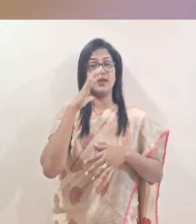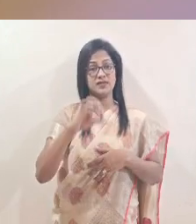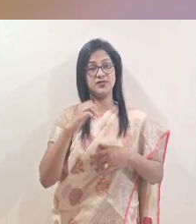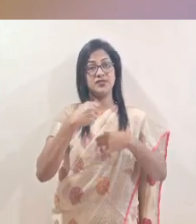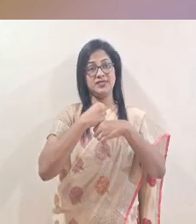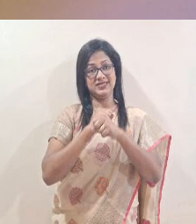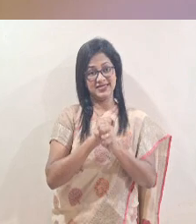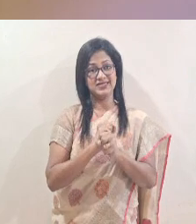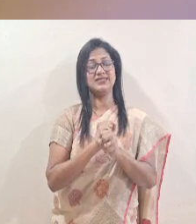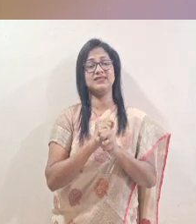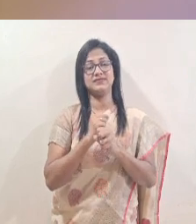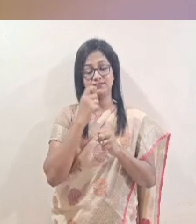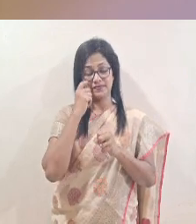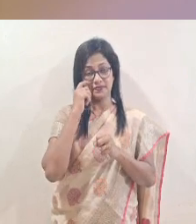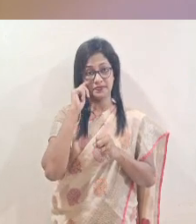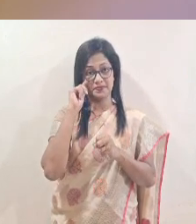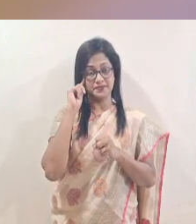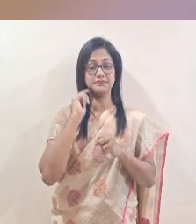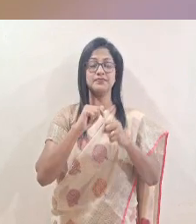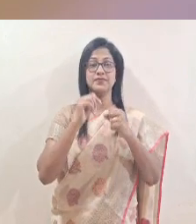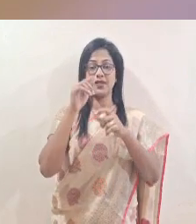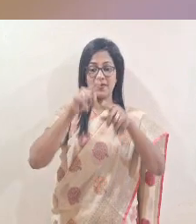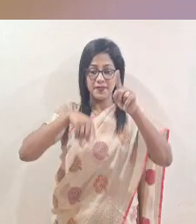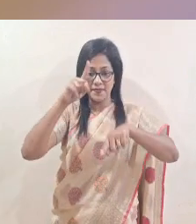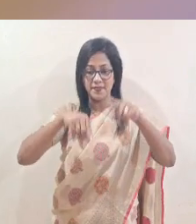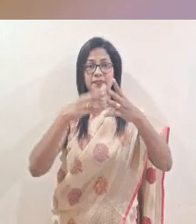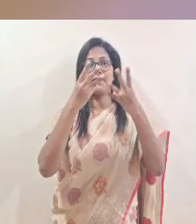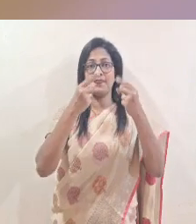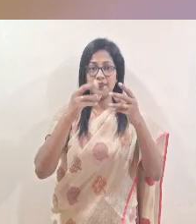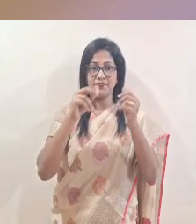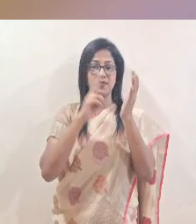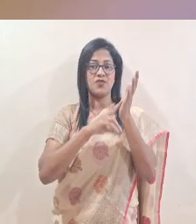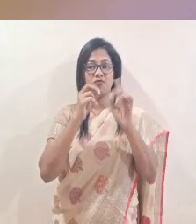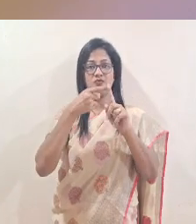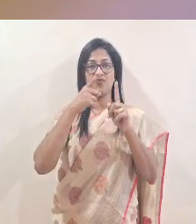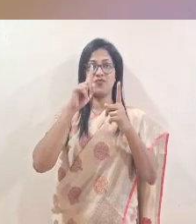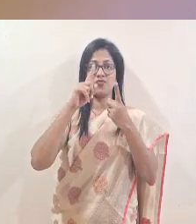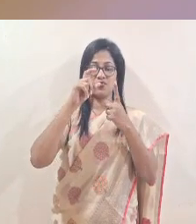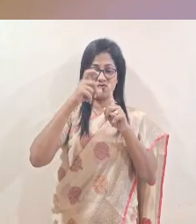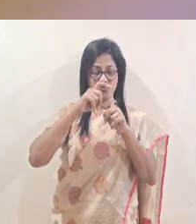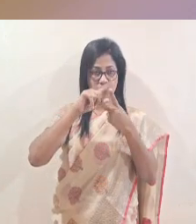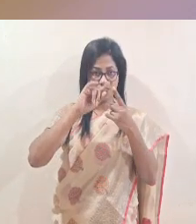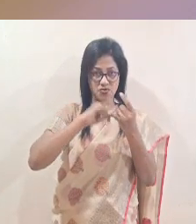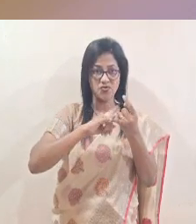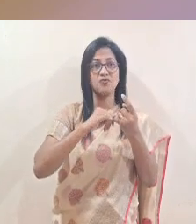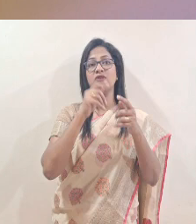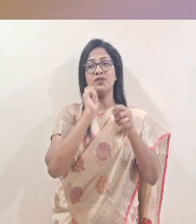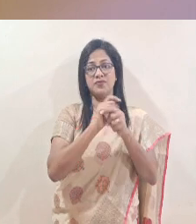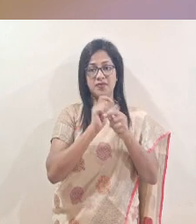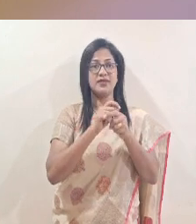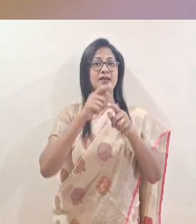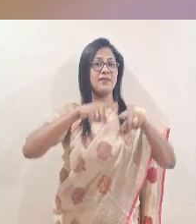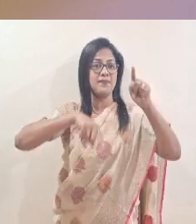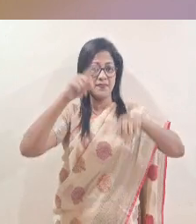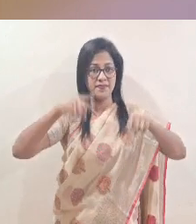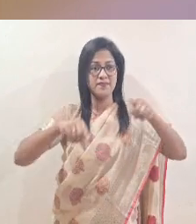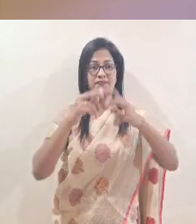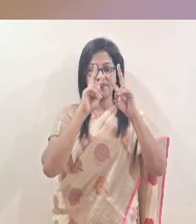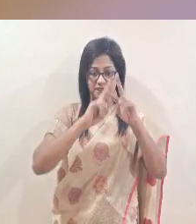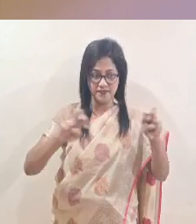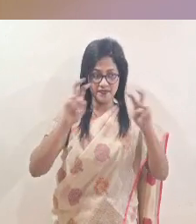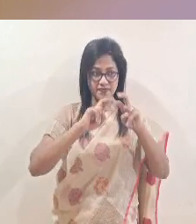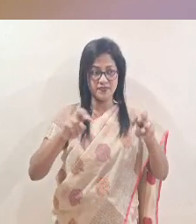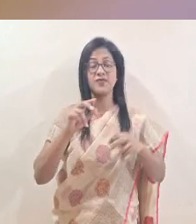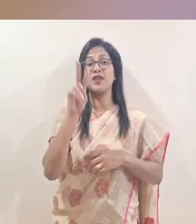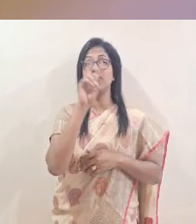started developing parameters and which is related to the nodes and edges. So walking parameters were studied along with these nodes and edges. Then